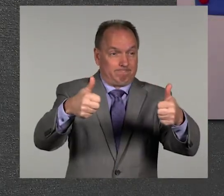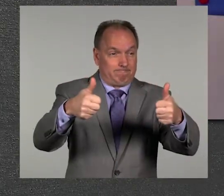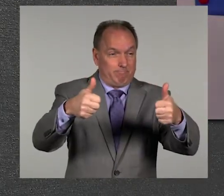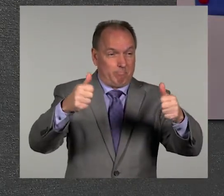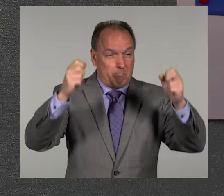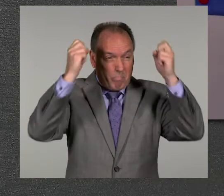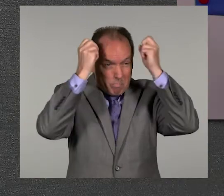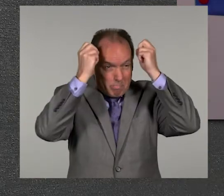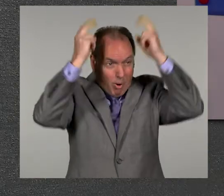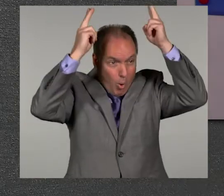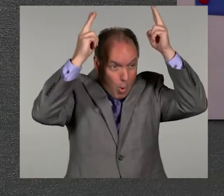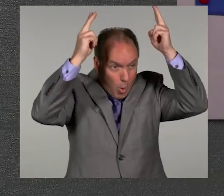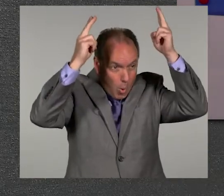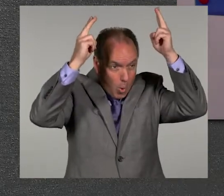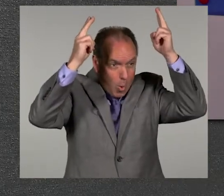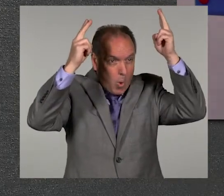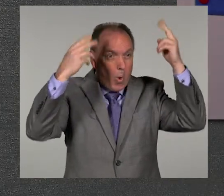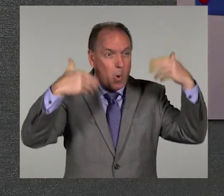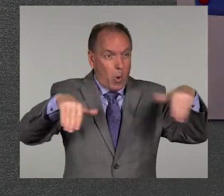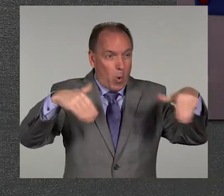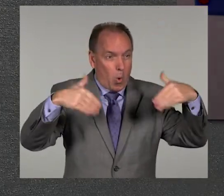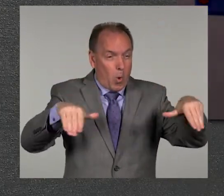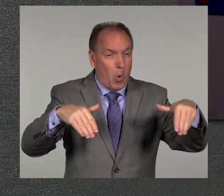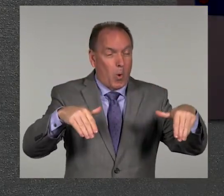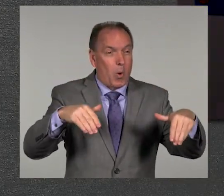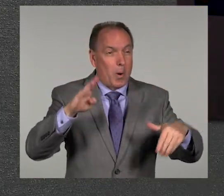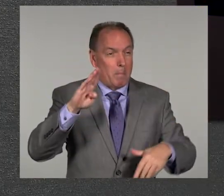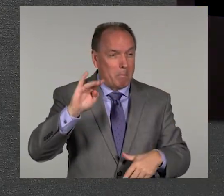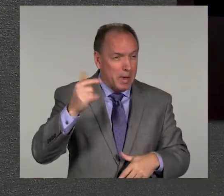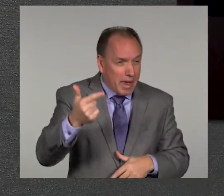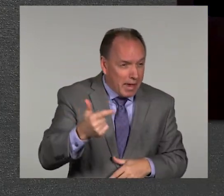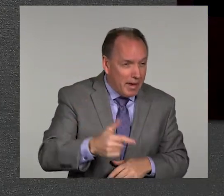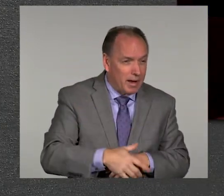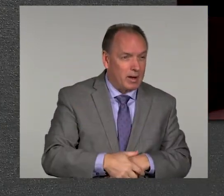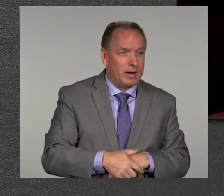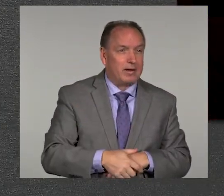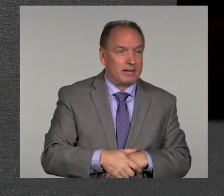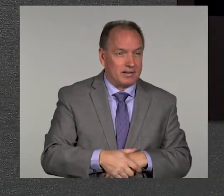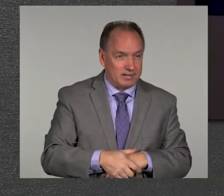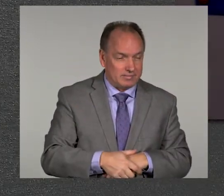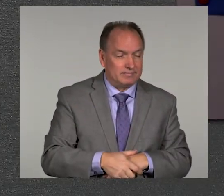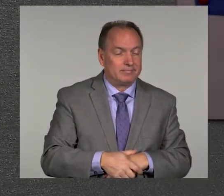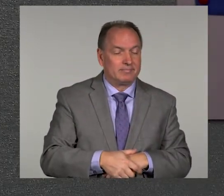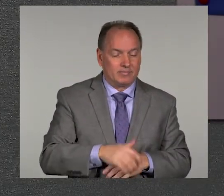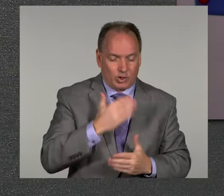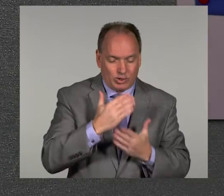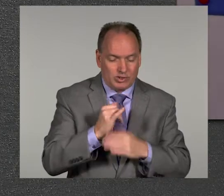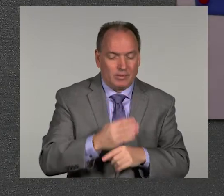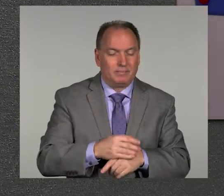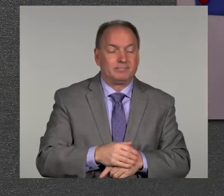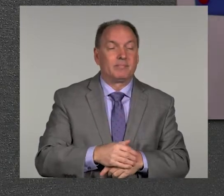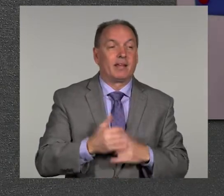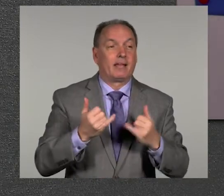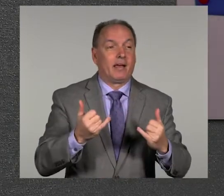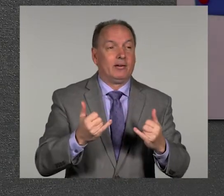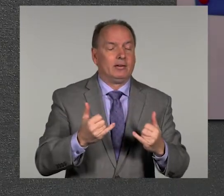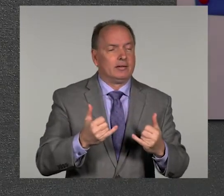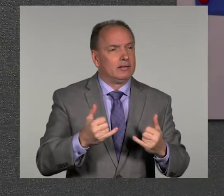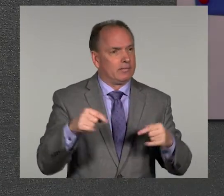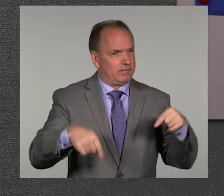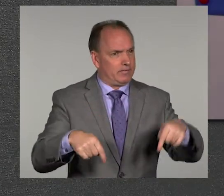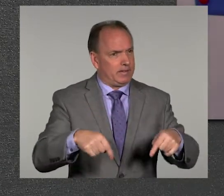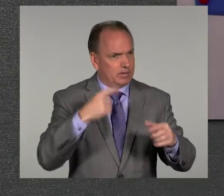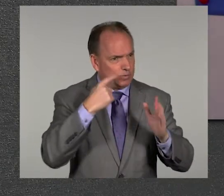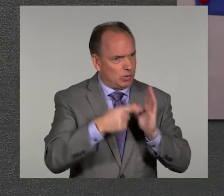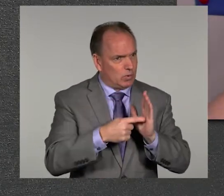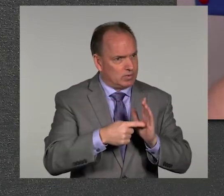All right, his ears are big. Good job. All righty, now, what about